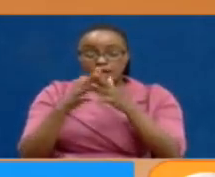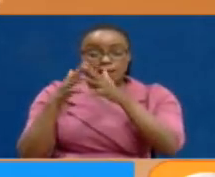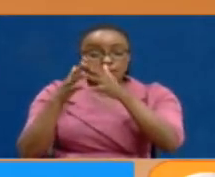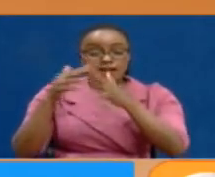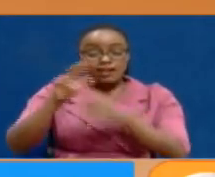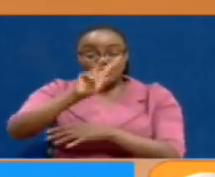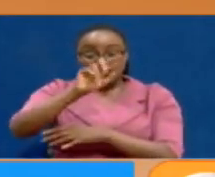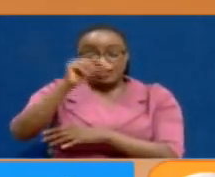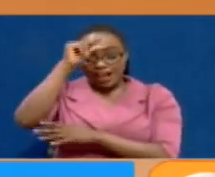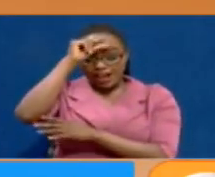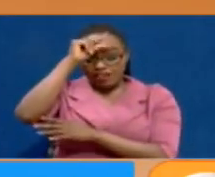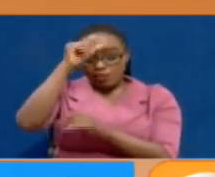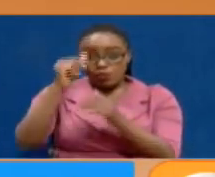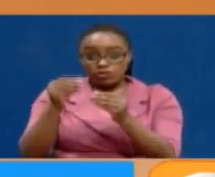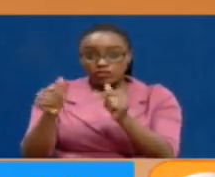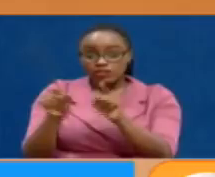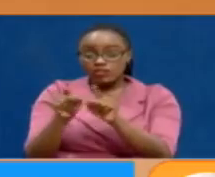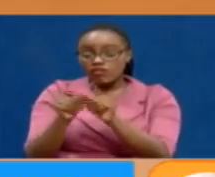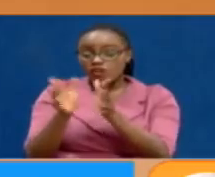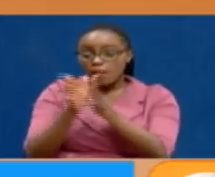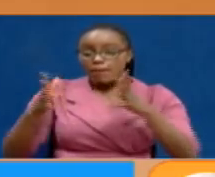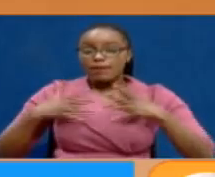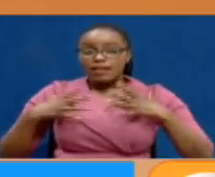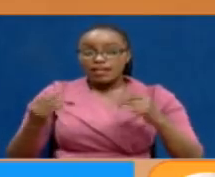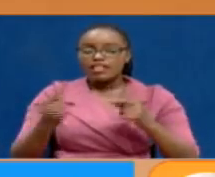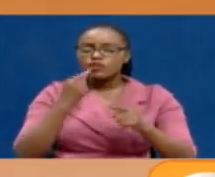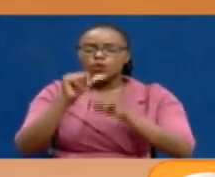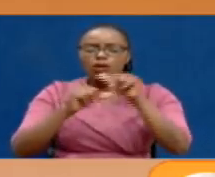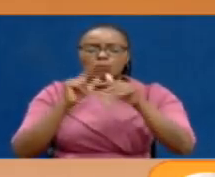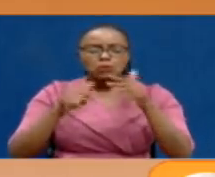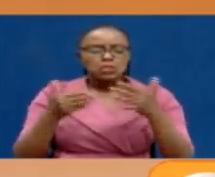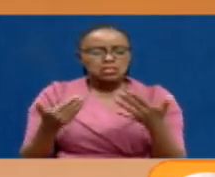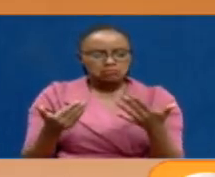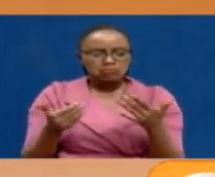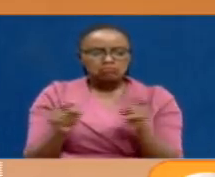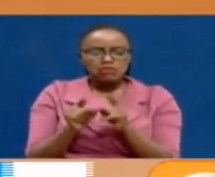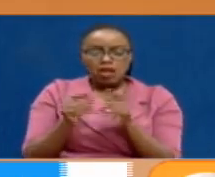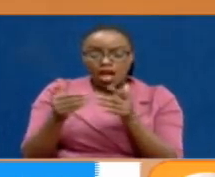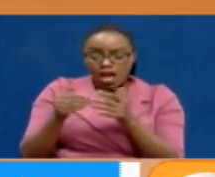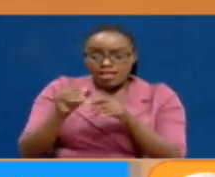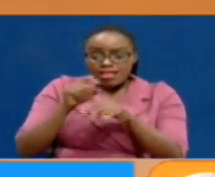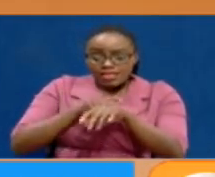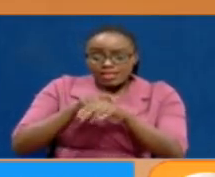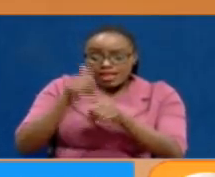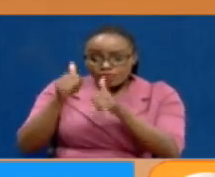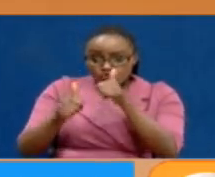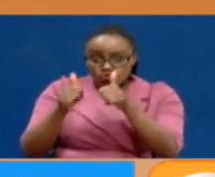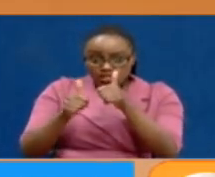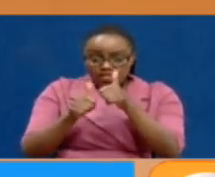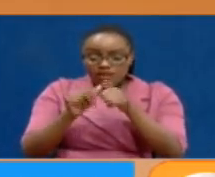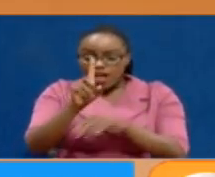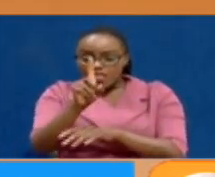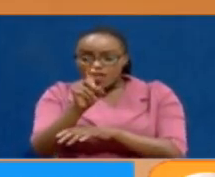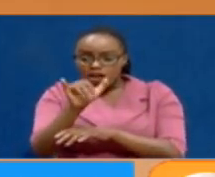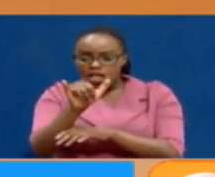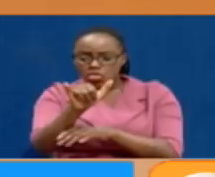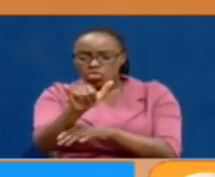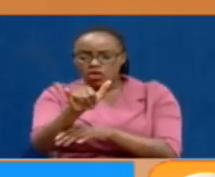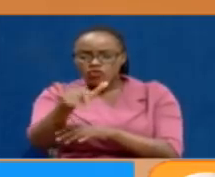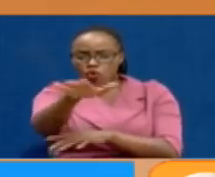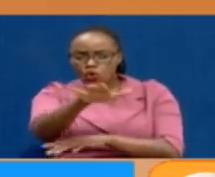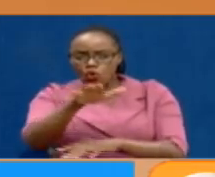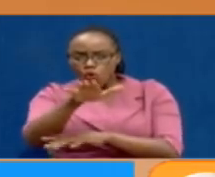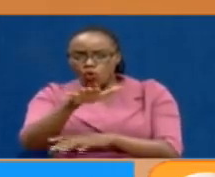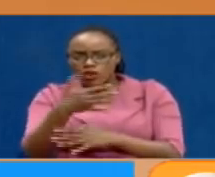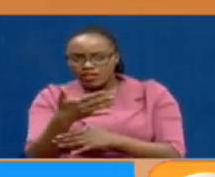body that deals with the issues of public health. And they were talking about the amount of time the virus takes on surfaces, whether